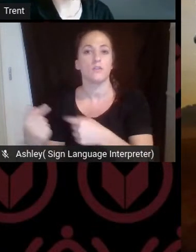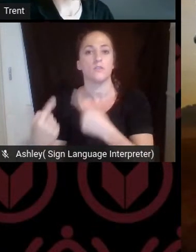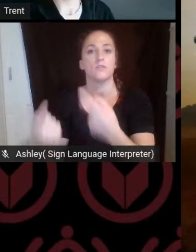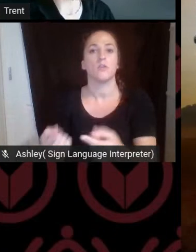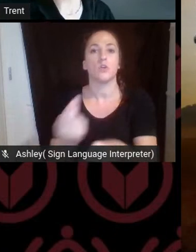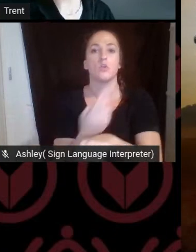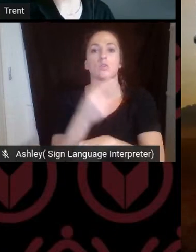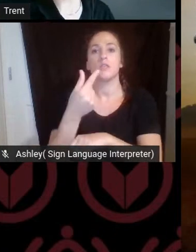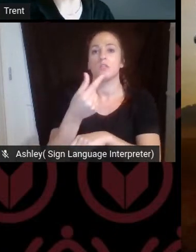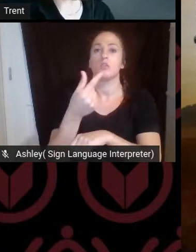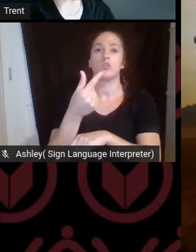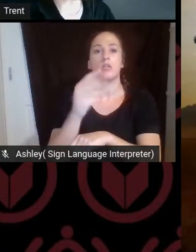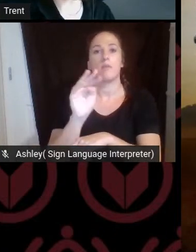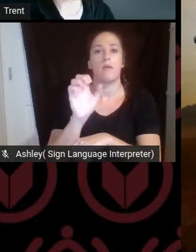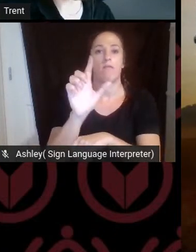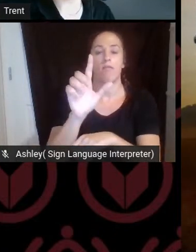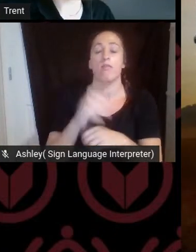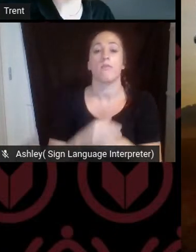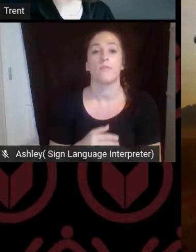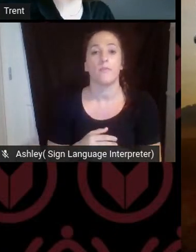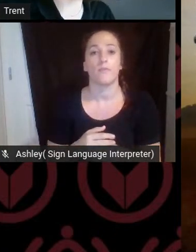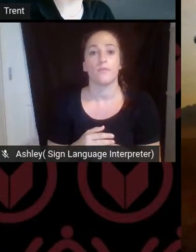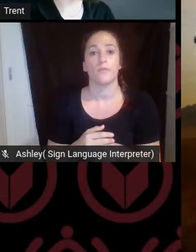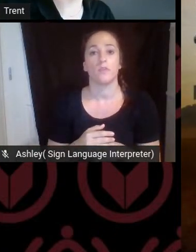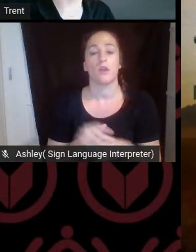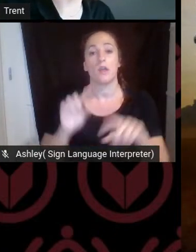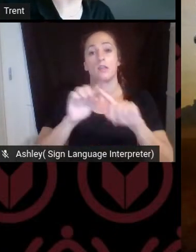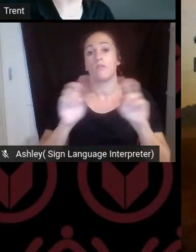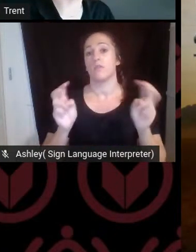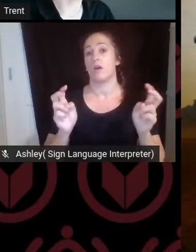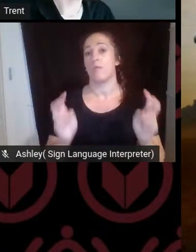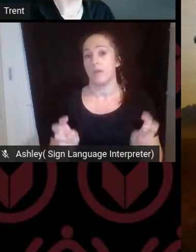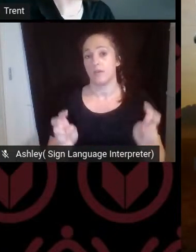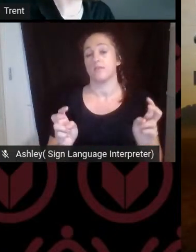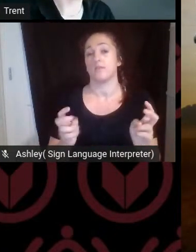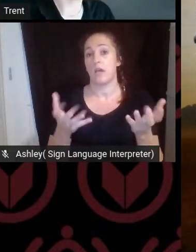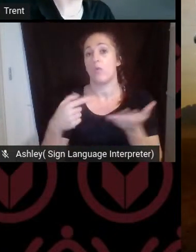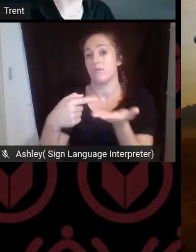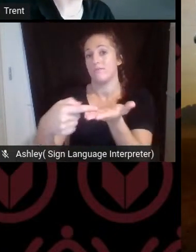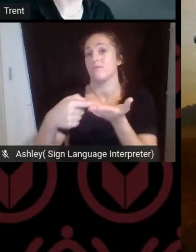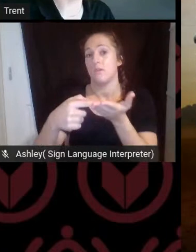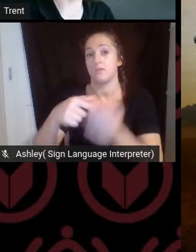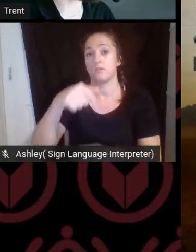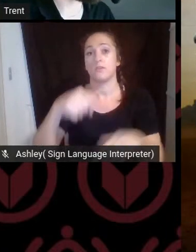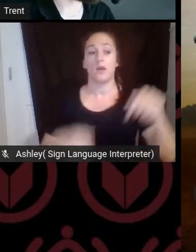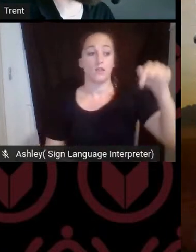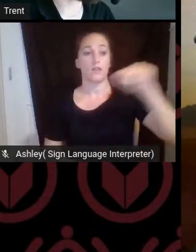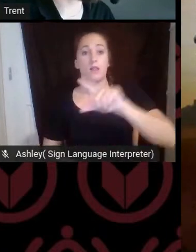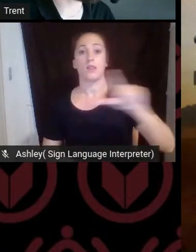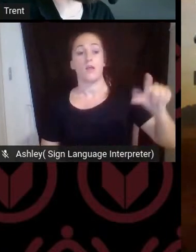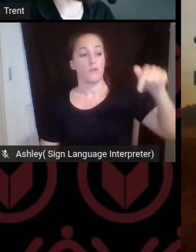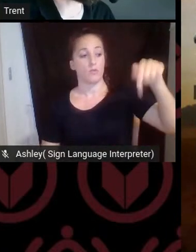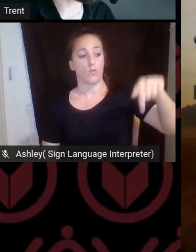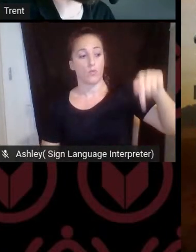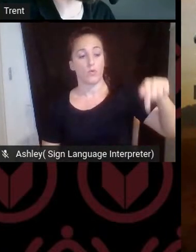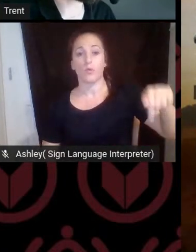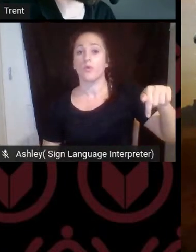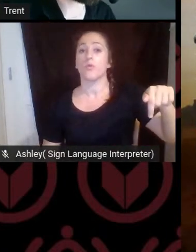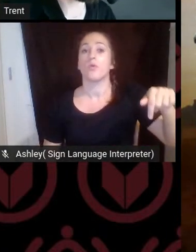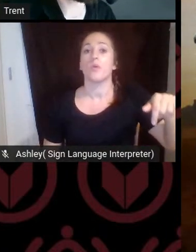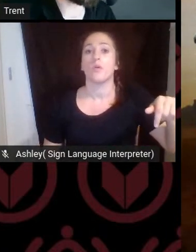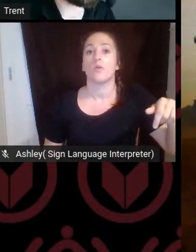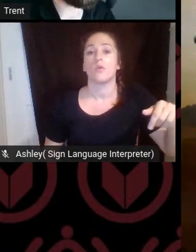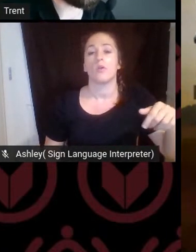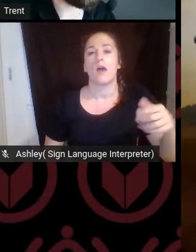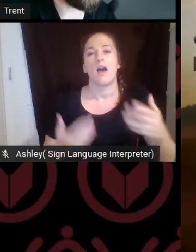Gmail. The other things that we're going to talk about, we've got down here. On the left-hand corner of my screen, yours might appear